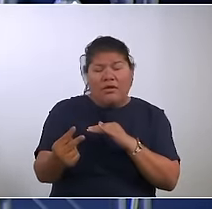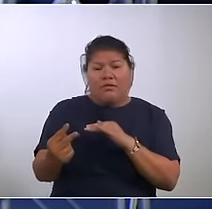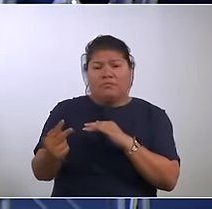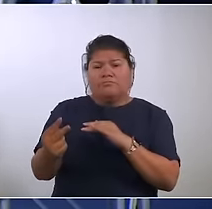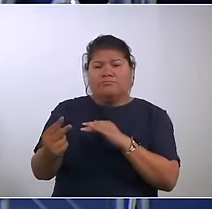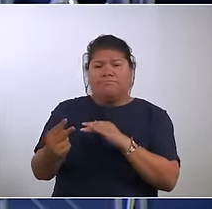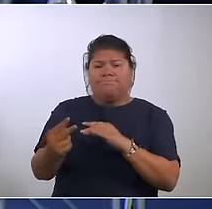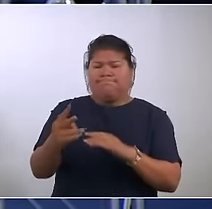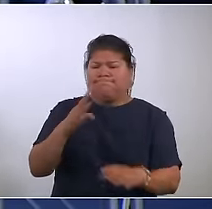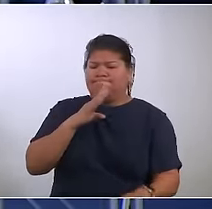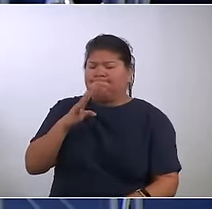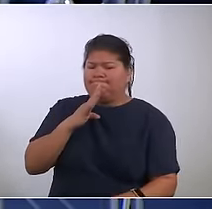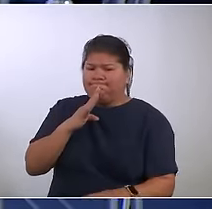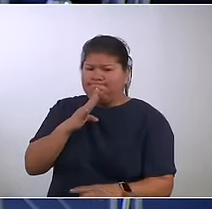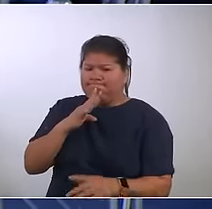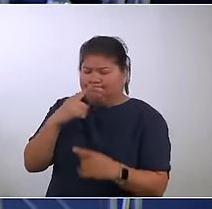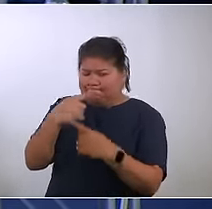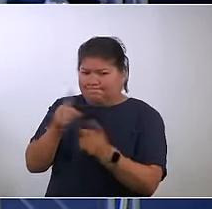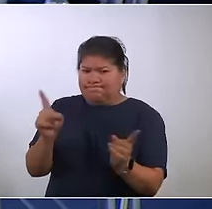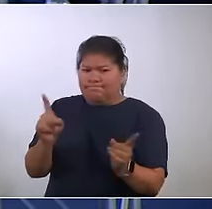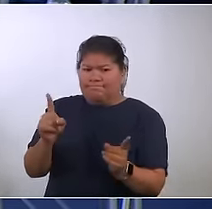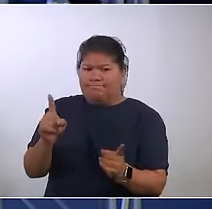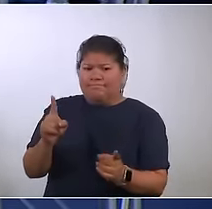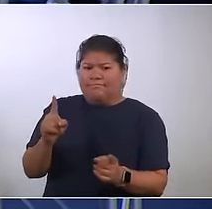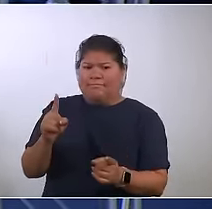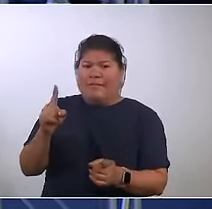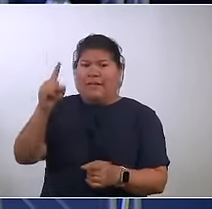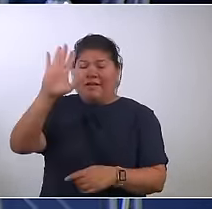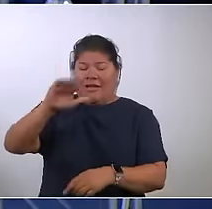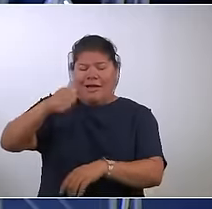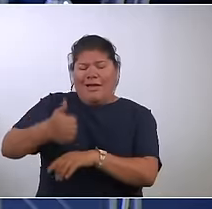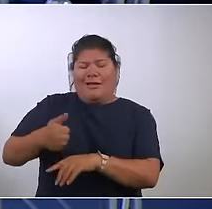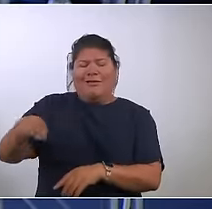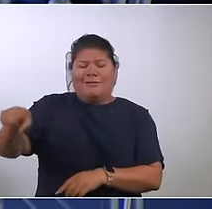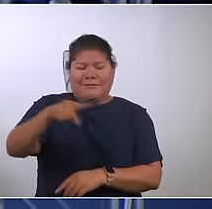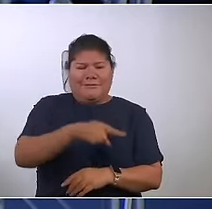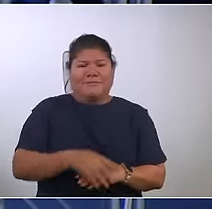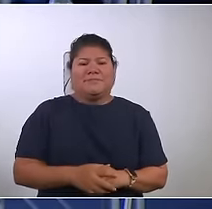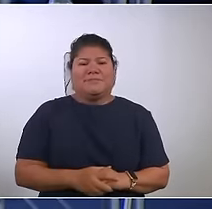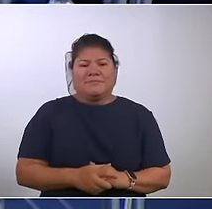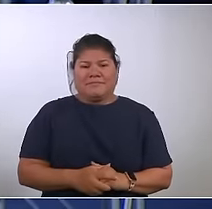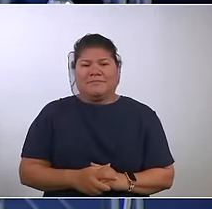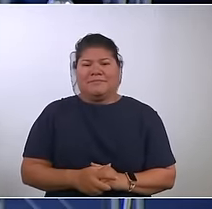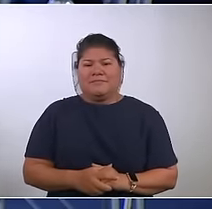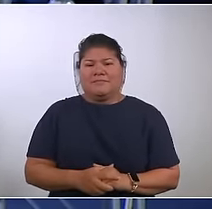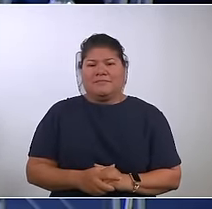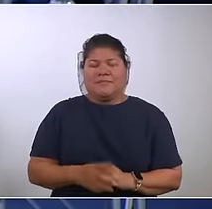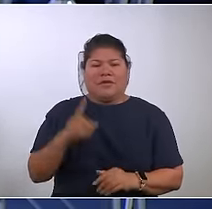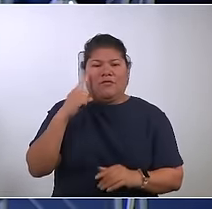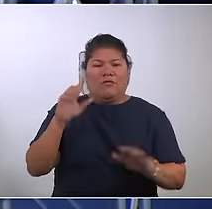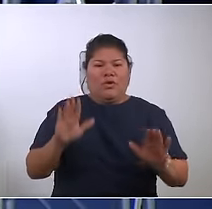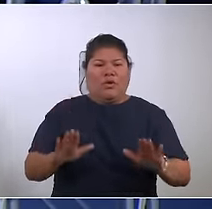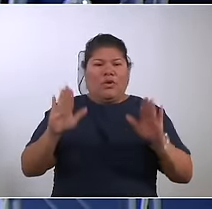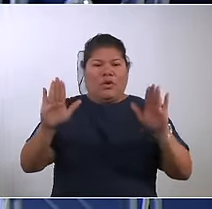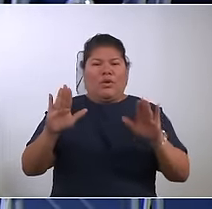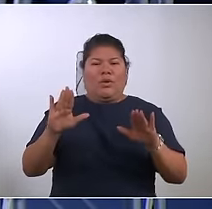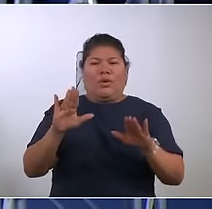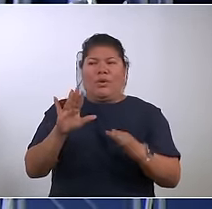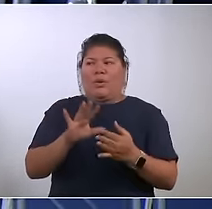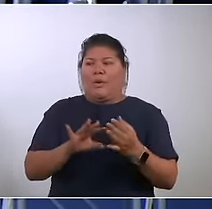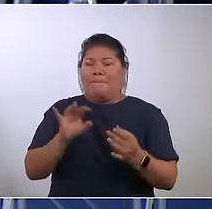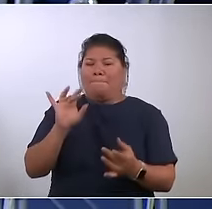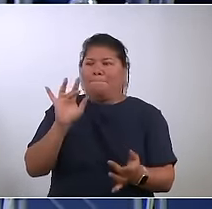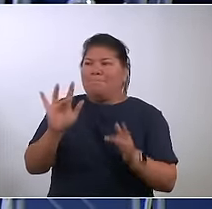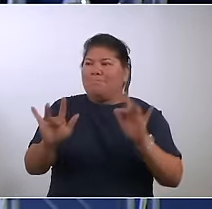profetiza. And you speak. Y habla. God is setting you up. Dios lo está colocando. For the greatest move of